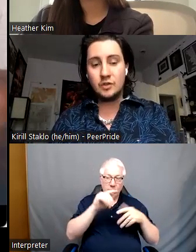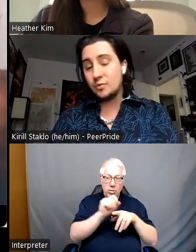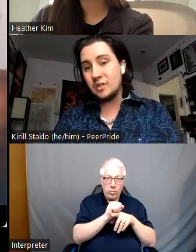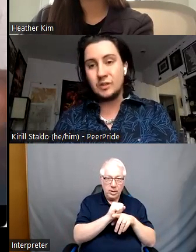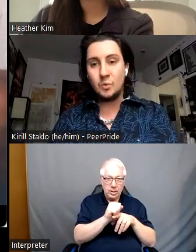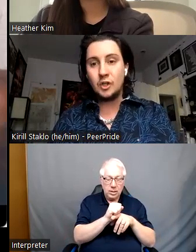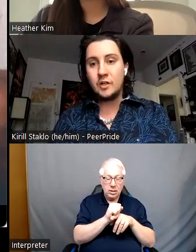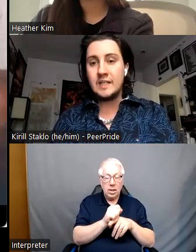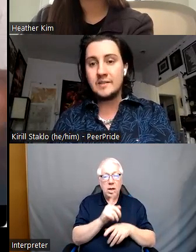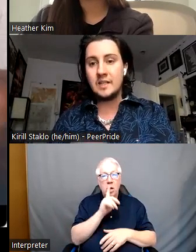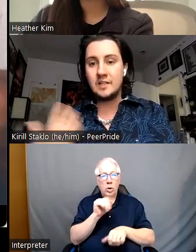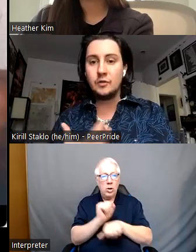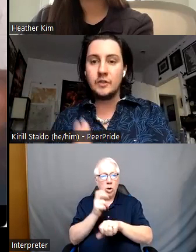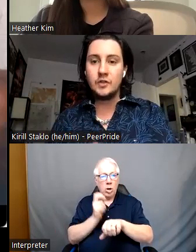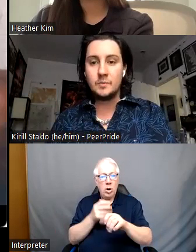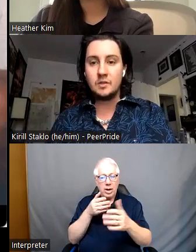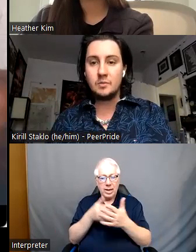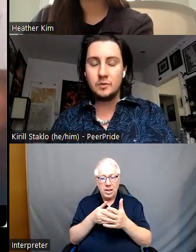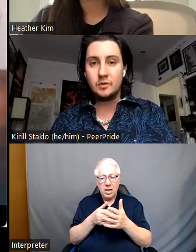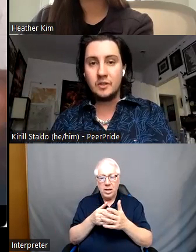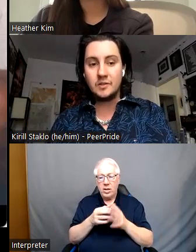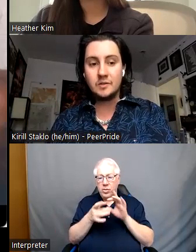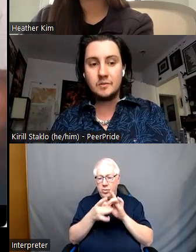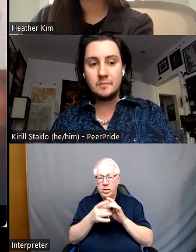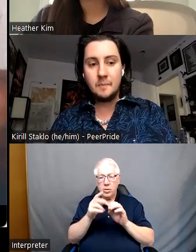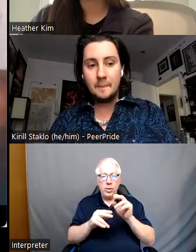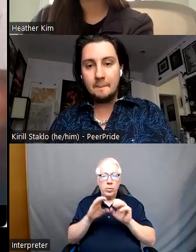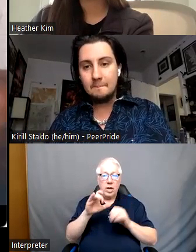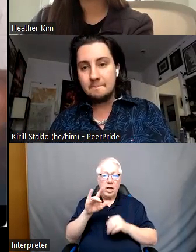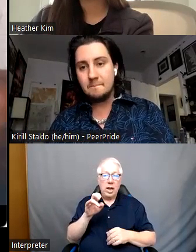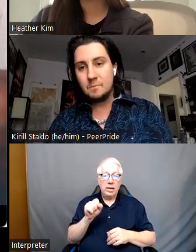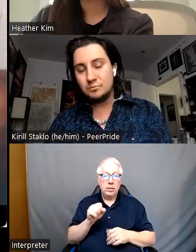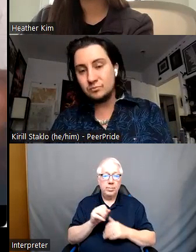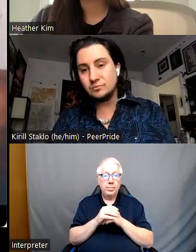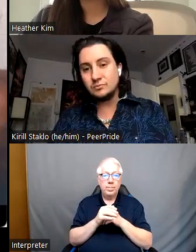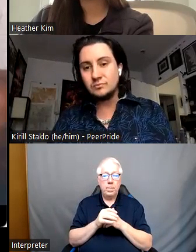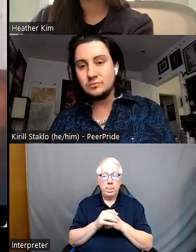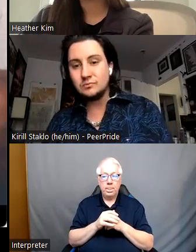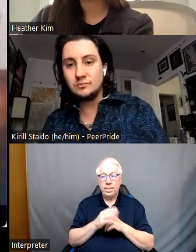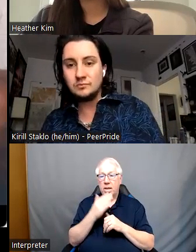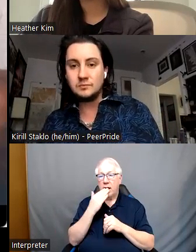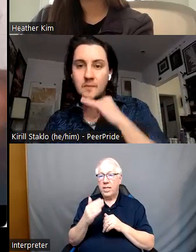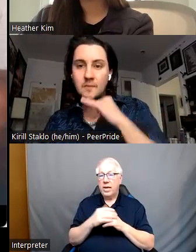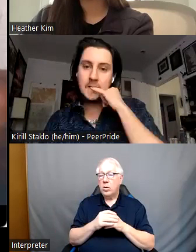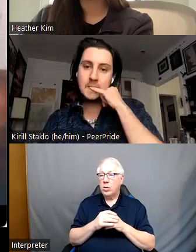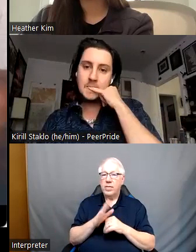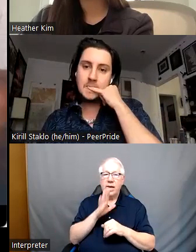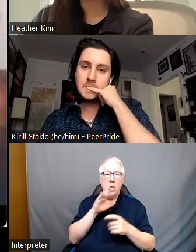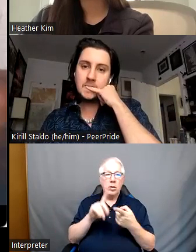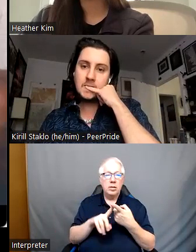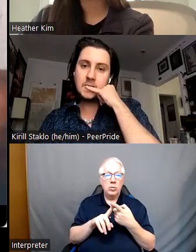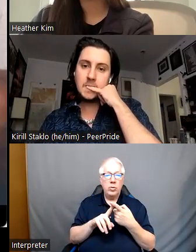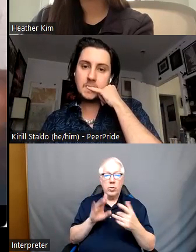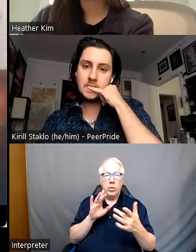And just really, really work hard against that in the relationships that you build with your clients. Thank you. Yes, and that speaks to also the